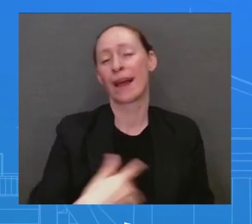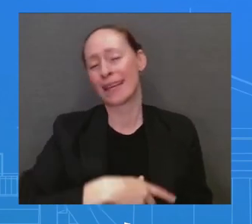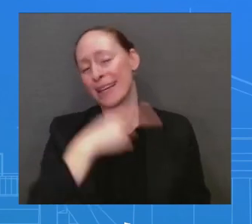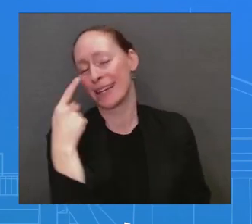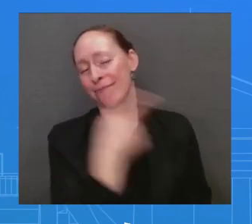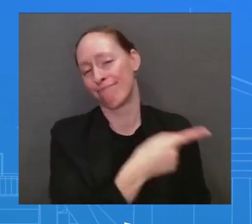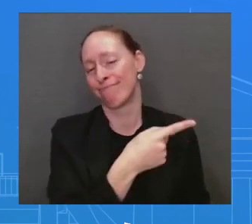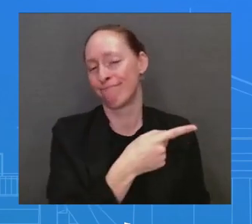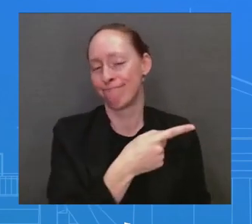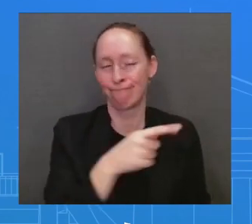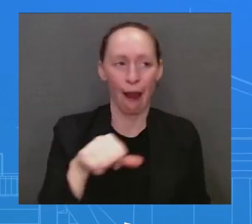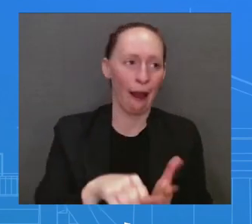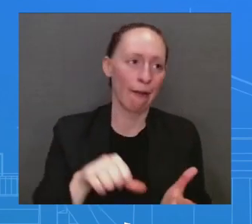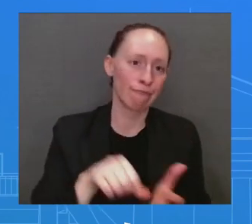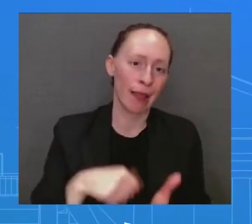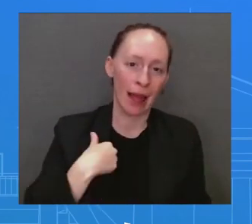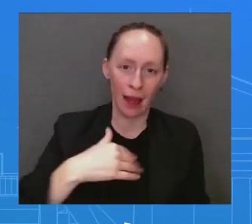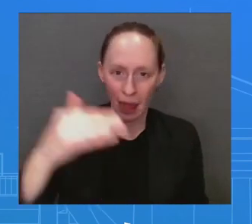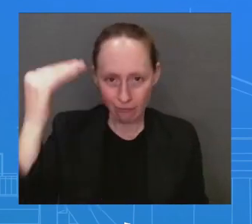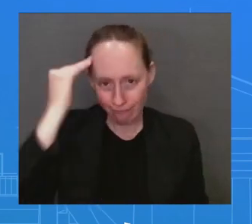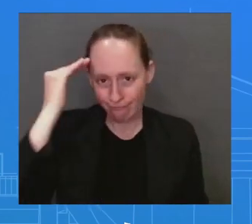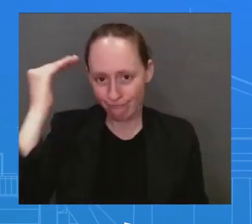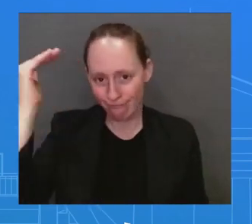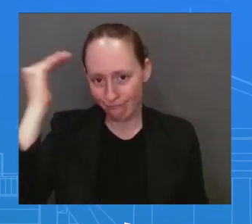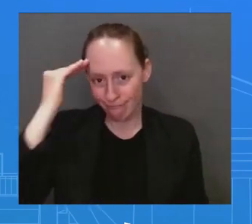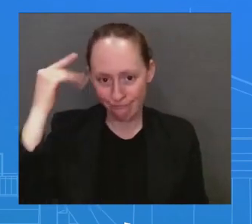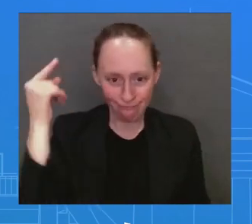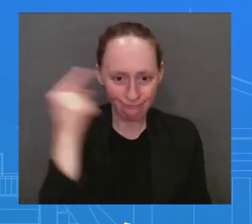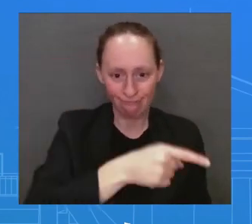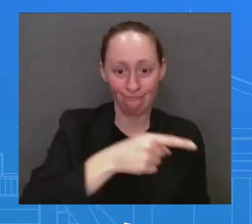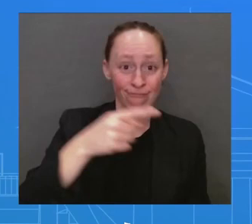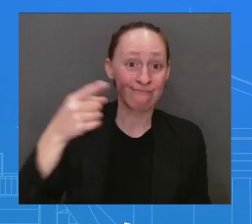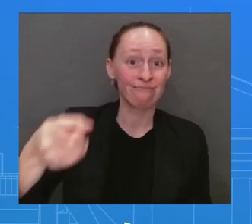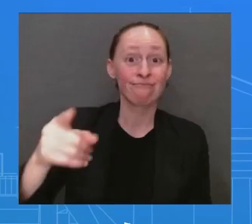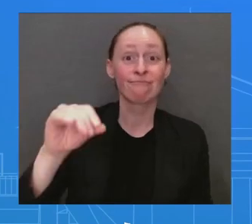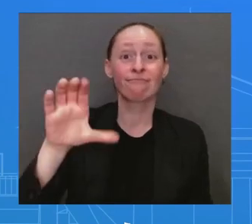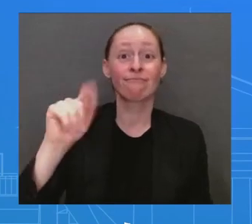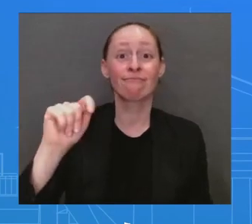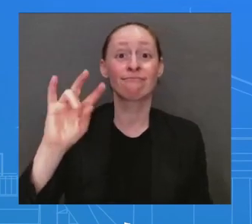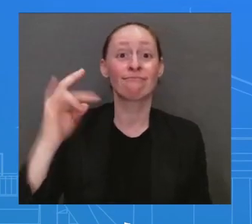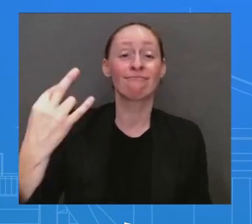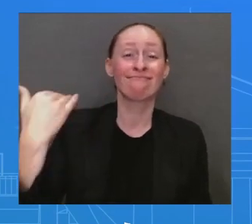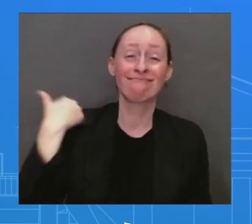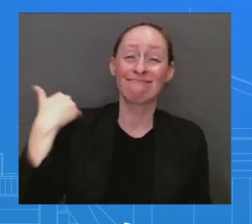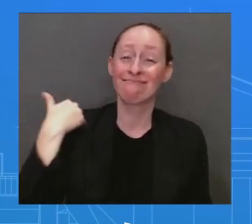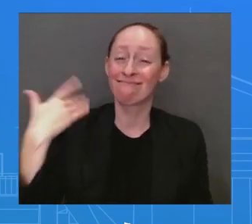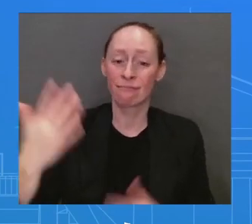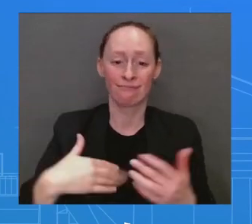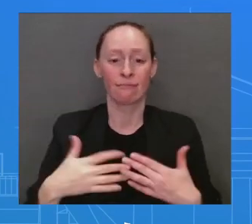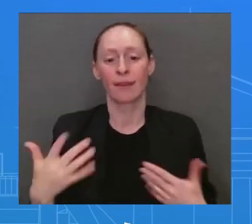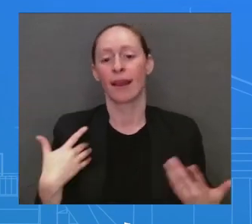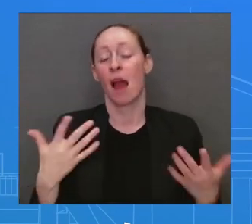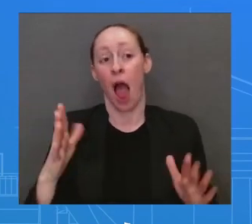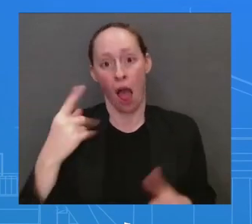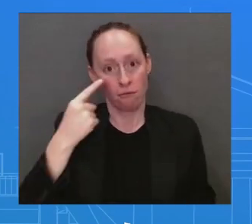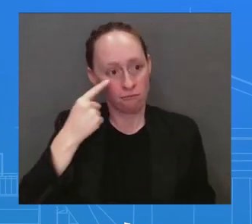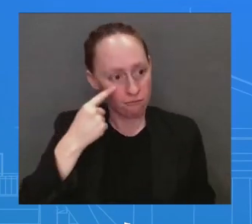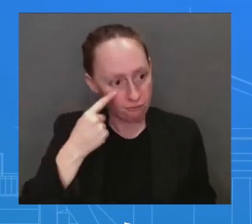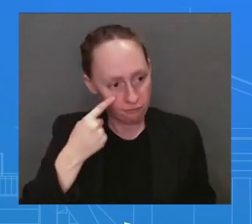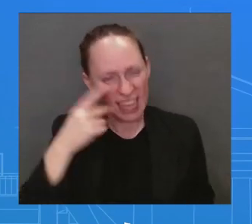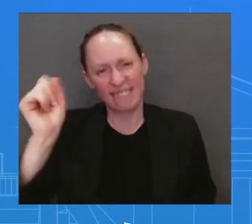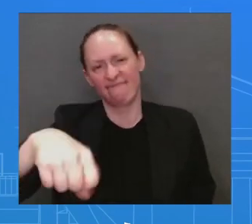you talk about October 7th. We still haven't seen any direct, specific intelligence that says they were witting